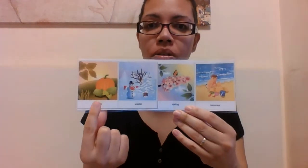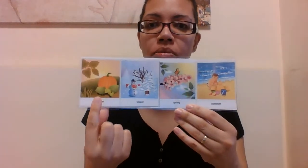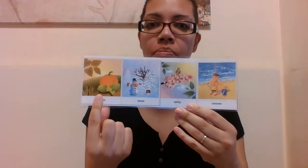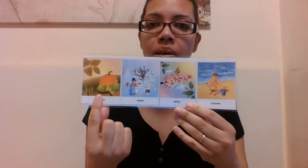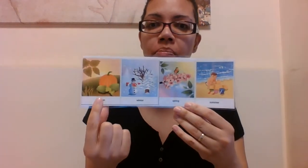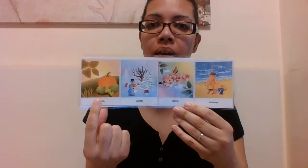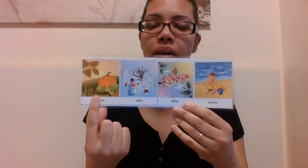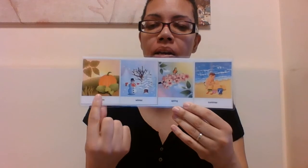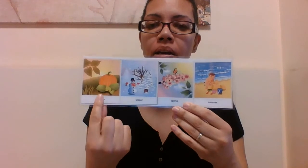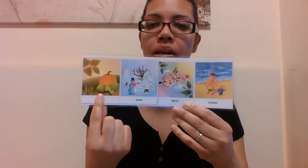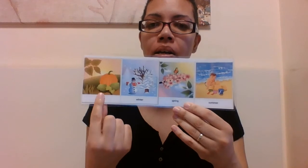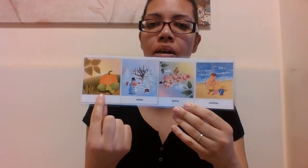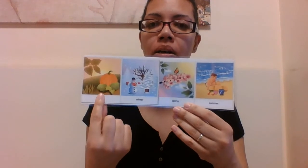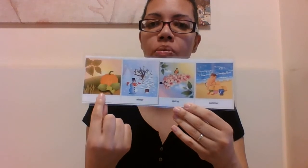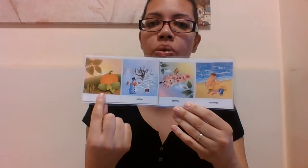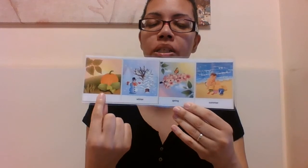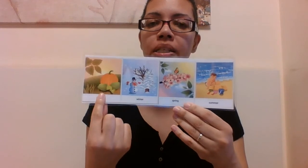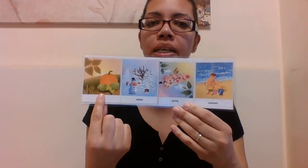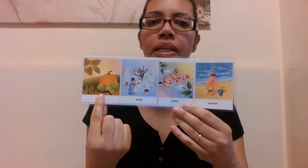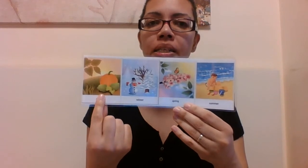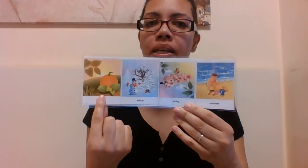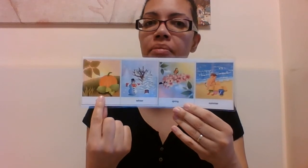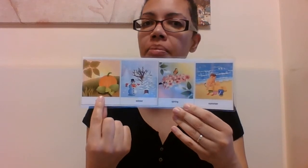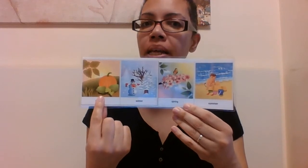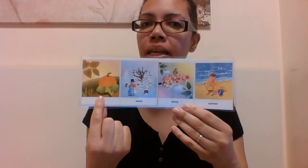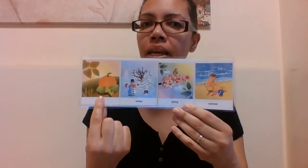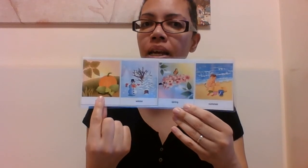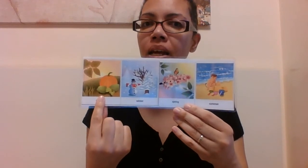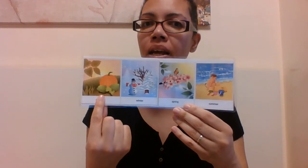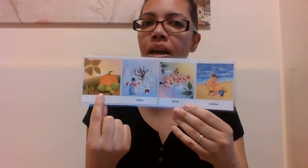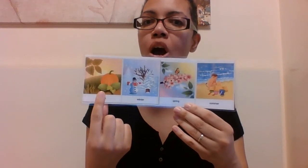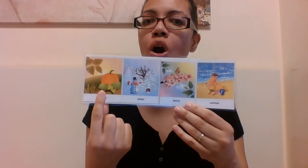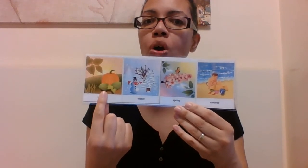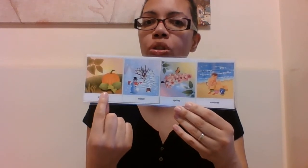seasons. Remember, what is this, everybody?